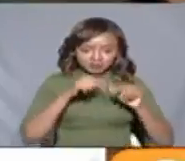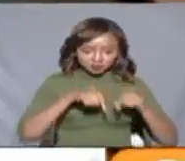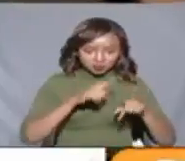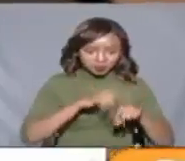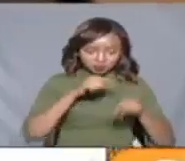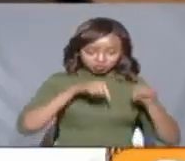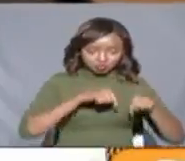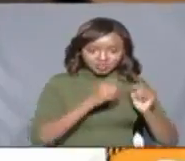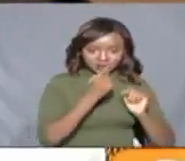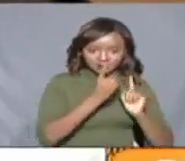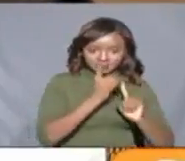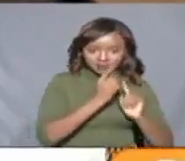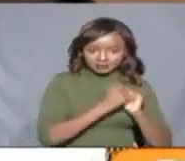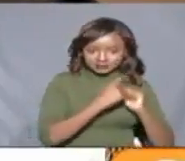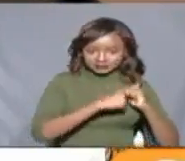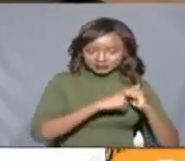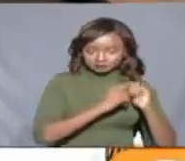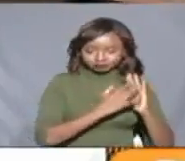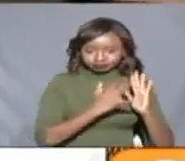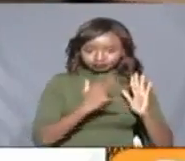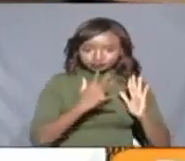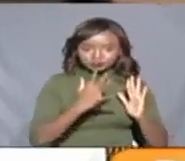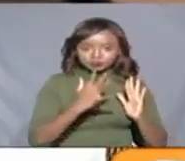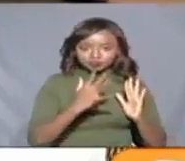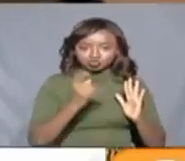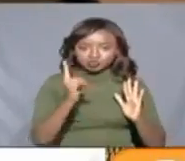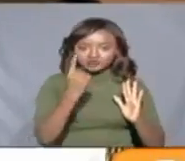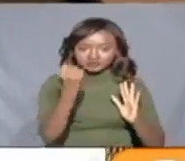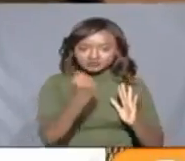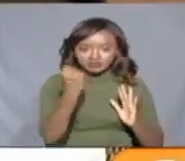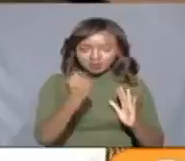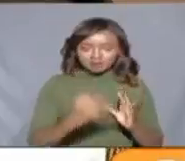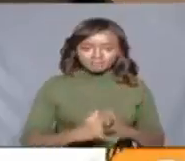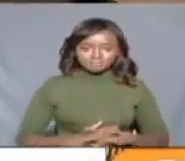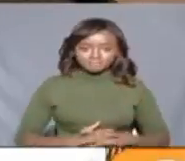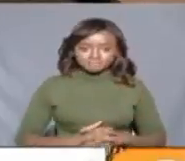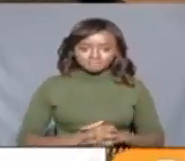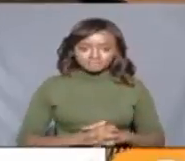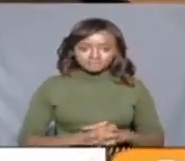today, the 16th day of April, this year, to the first day of May.